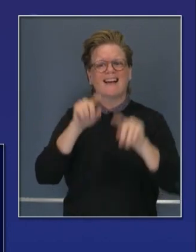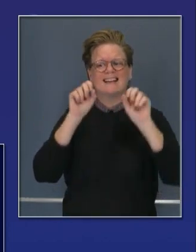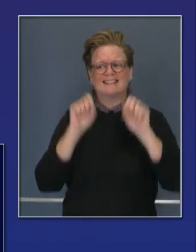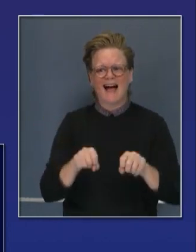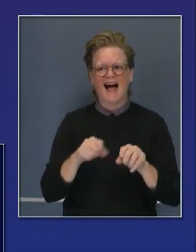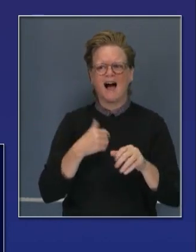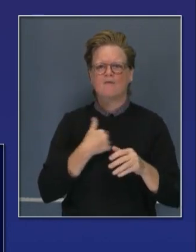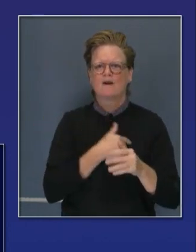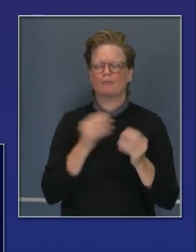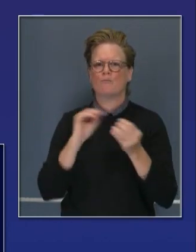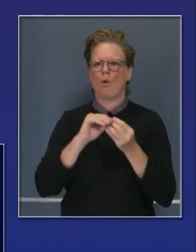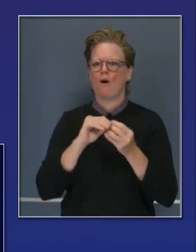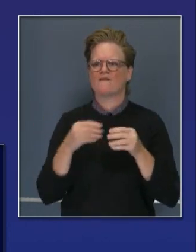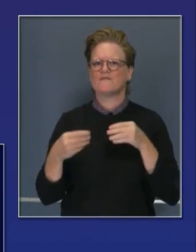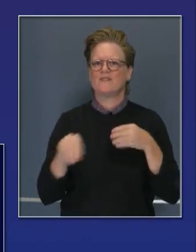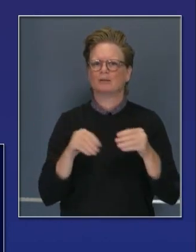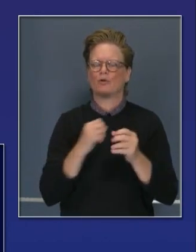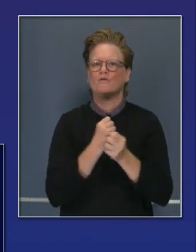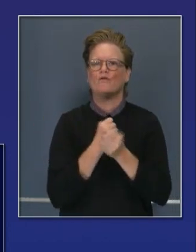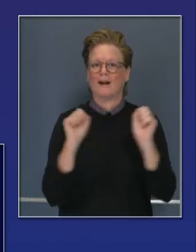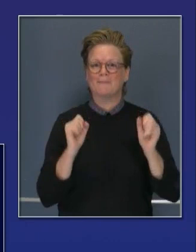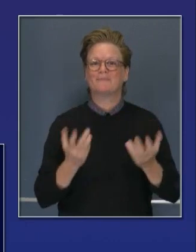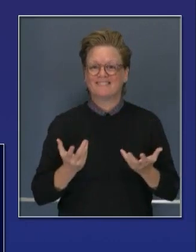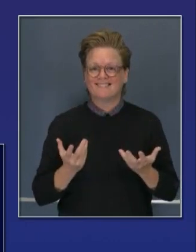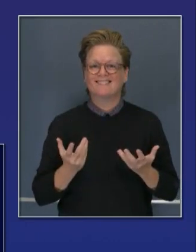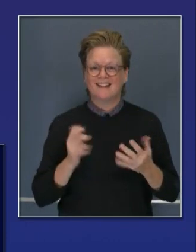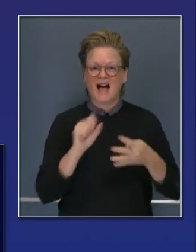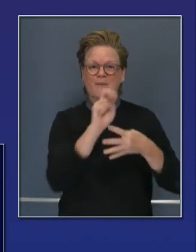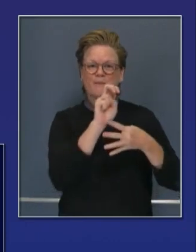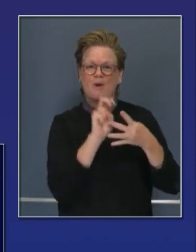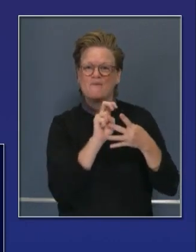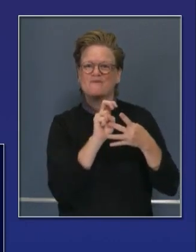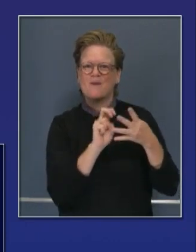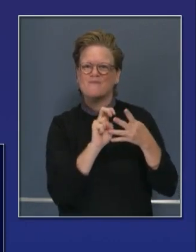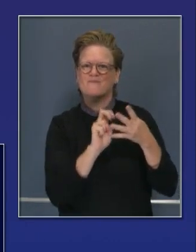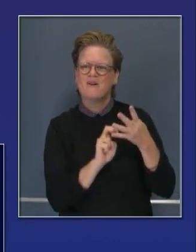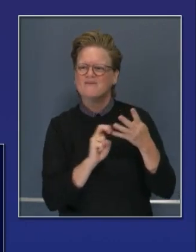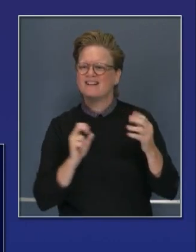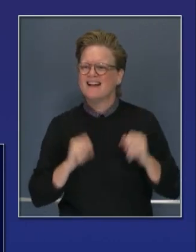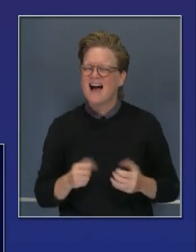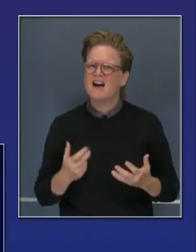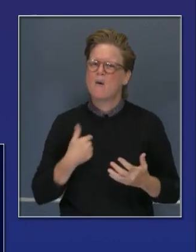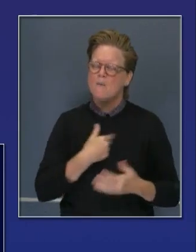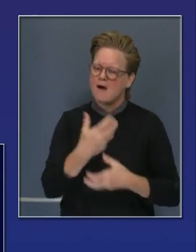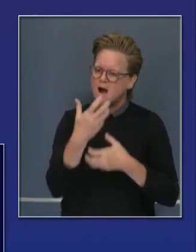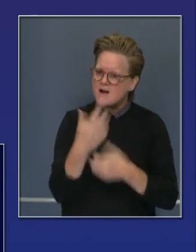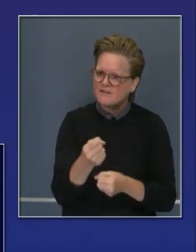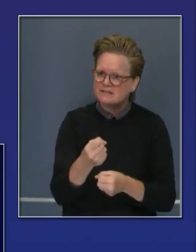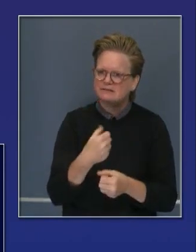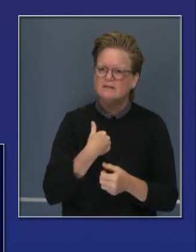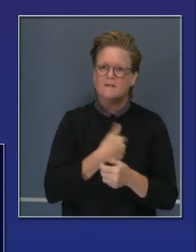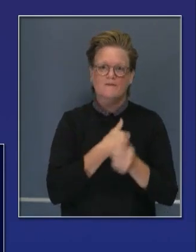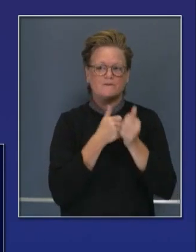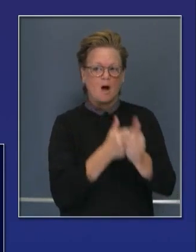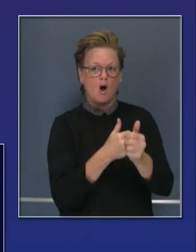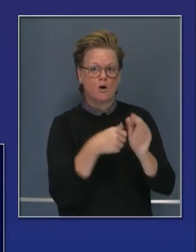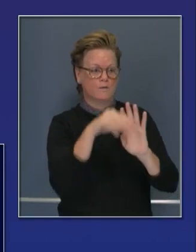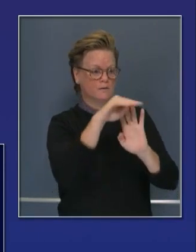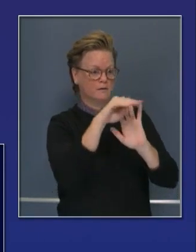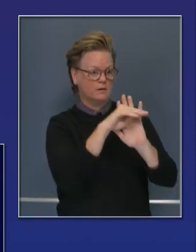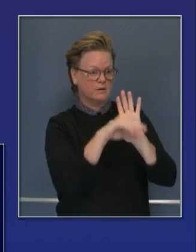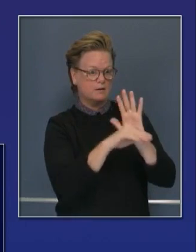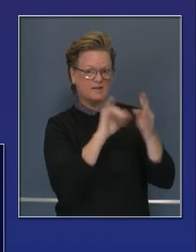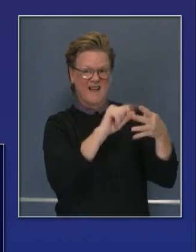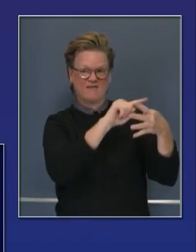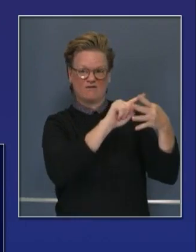we do so in a safe way. And we do so with some confidence in these new guidelines that will allow us to measure progress